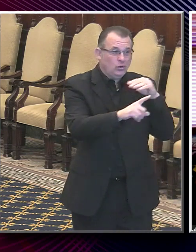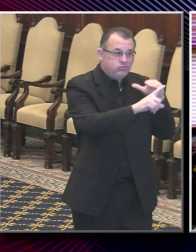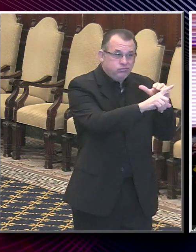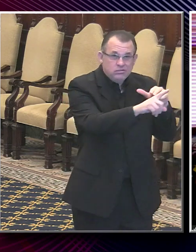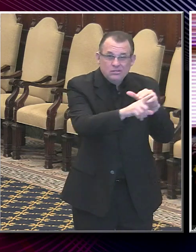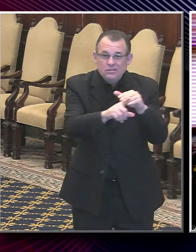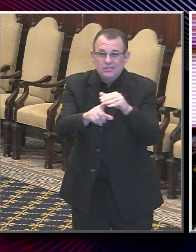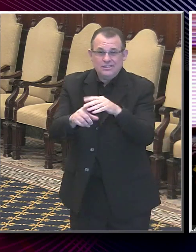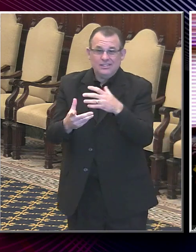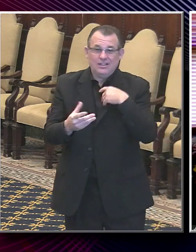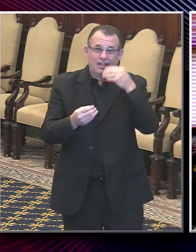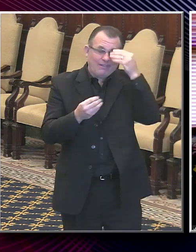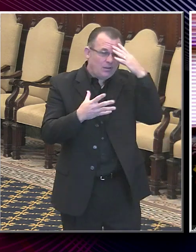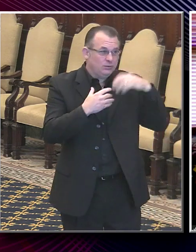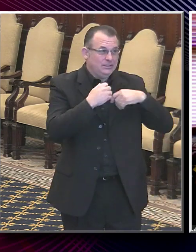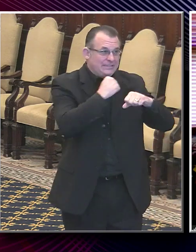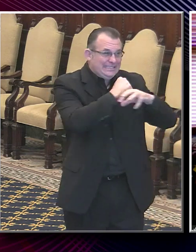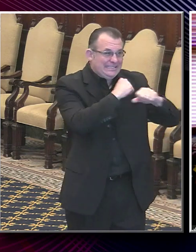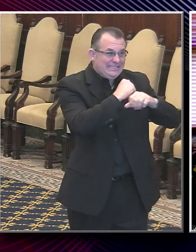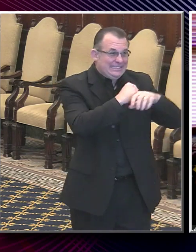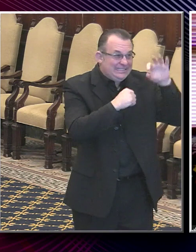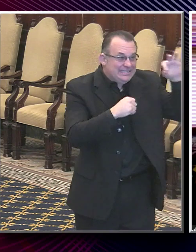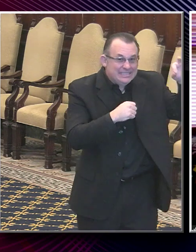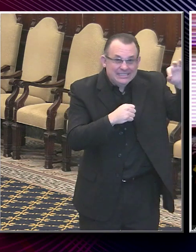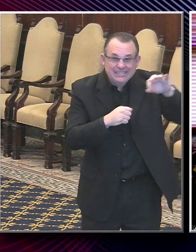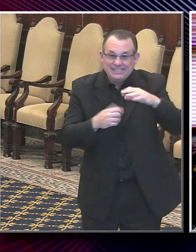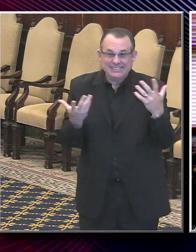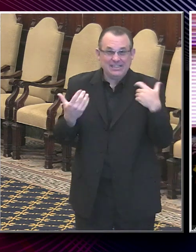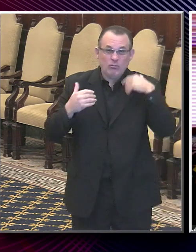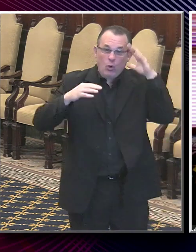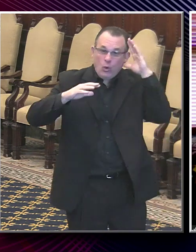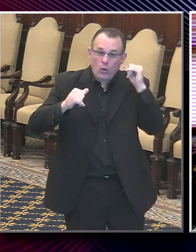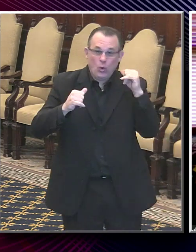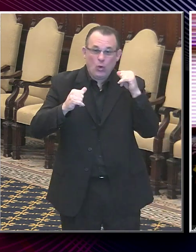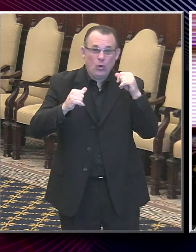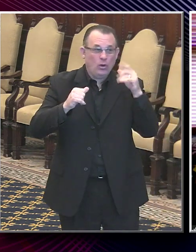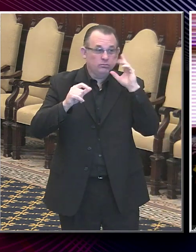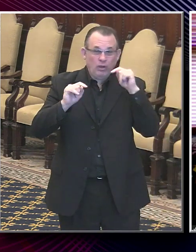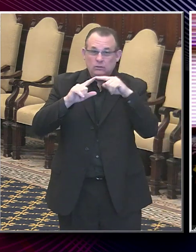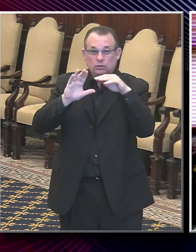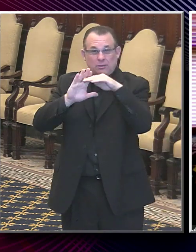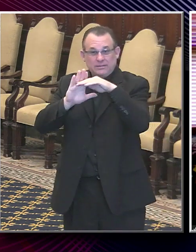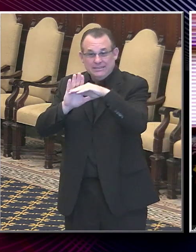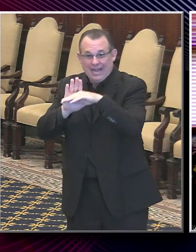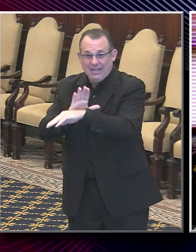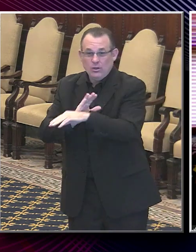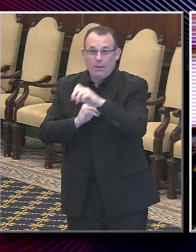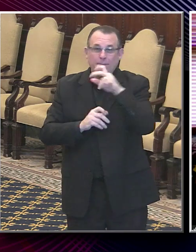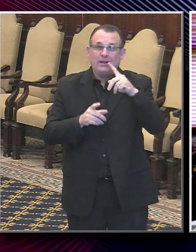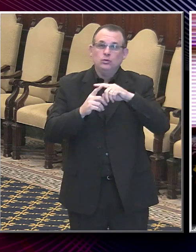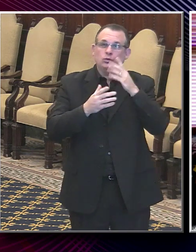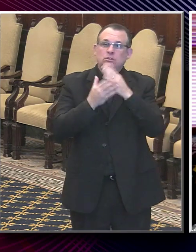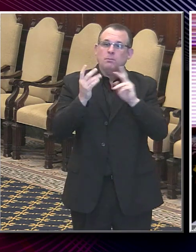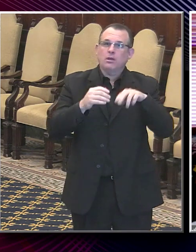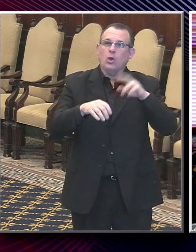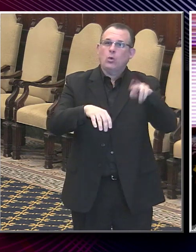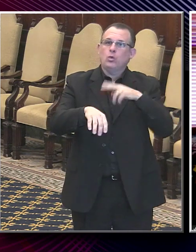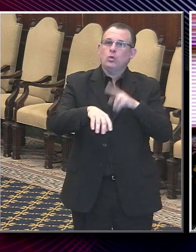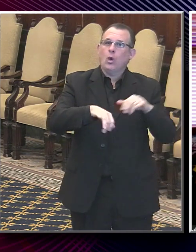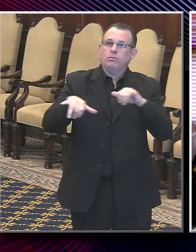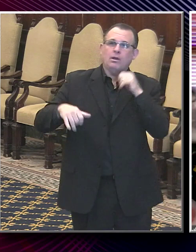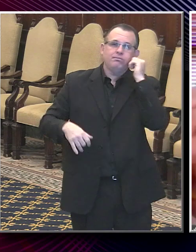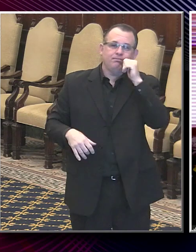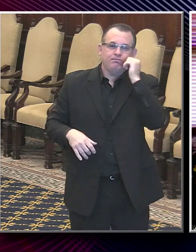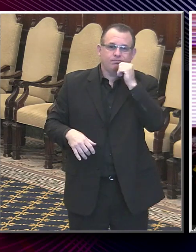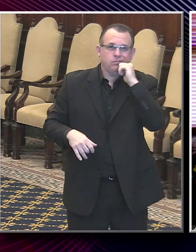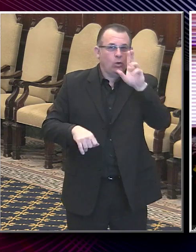the information, and hoping that we can continue our downward trend and then get back to some sense of normalcy. But I will tell you, normalcy